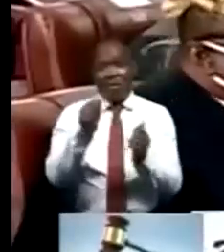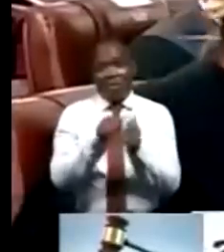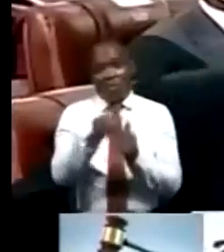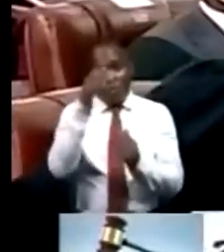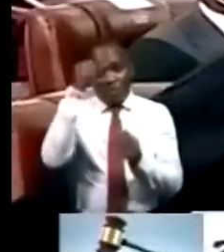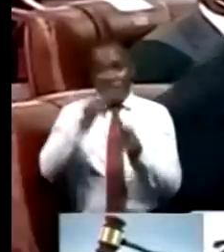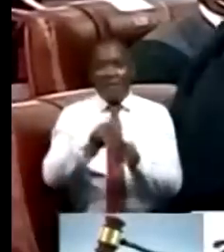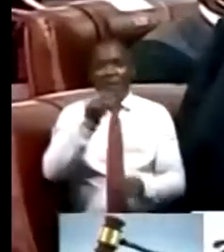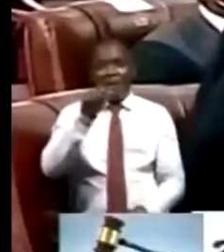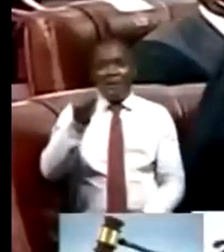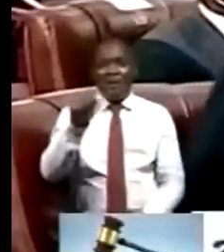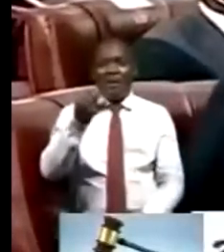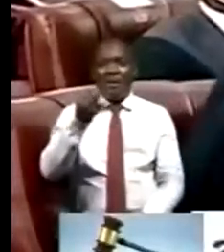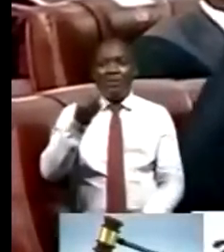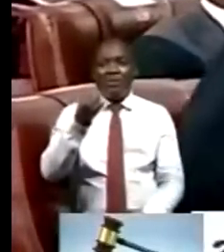Asamoa.